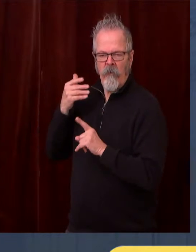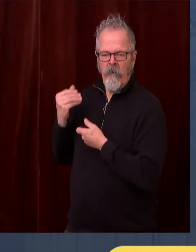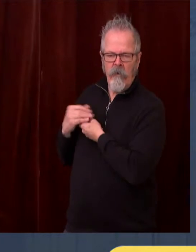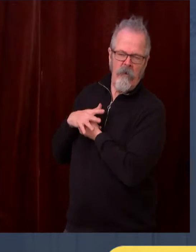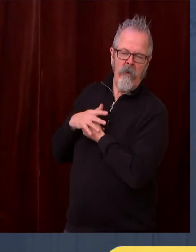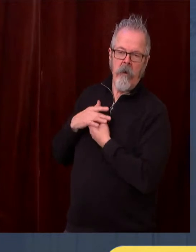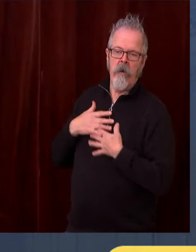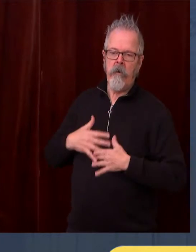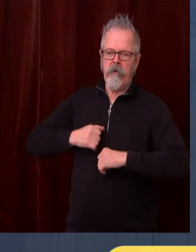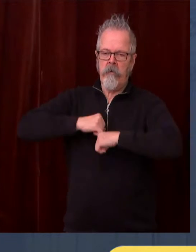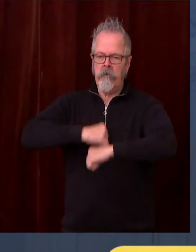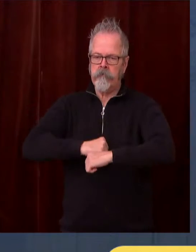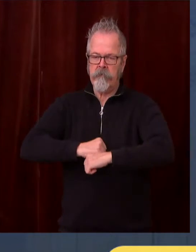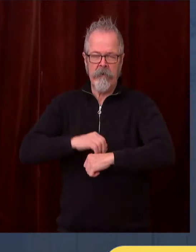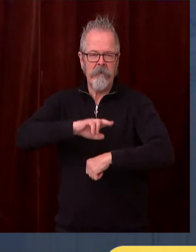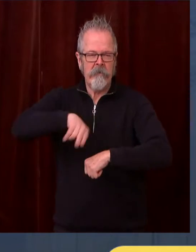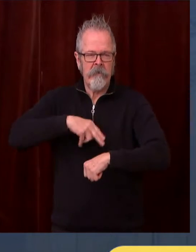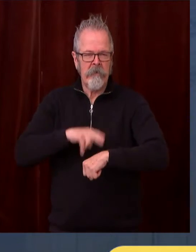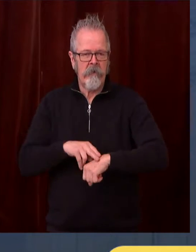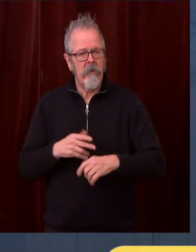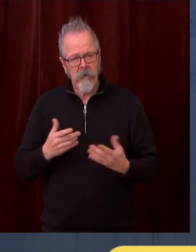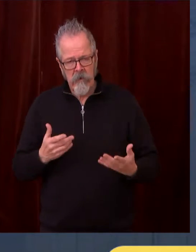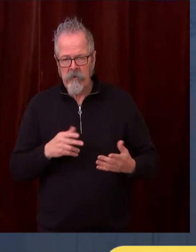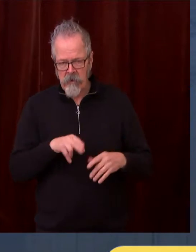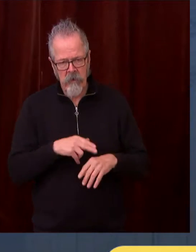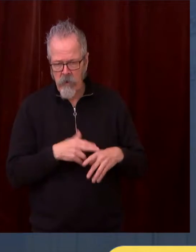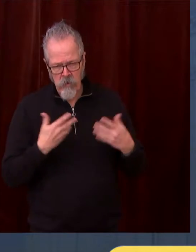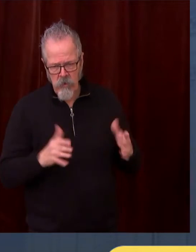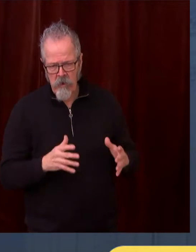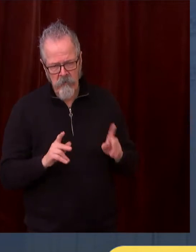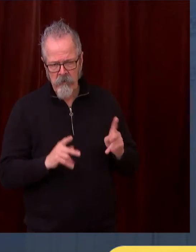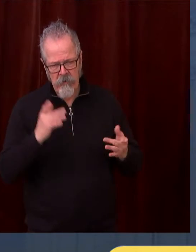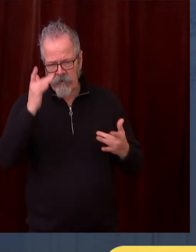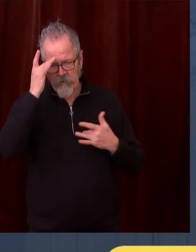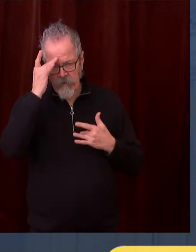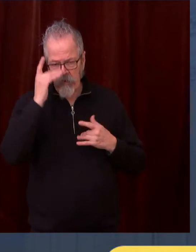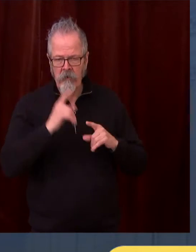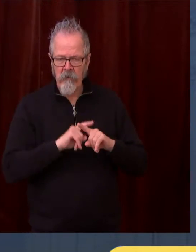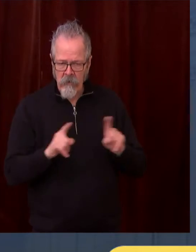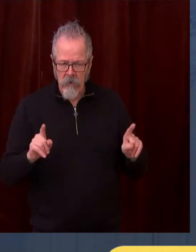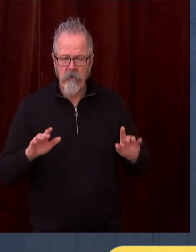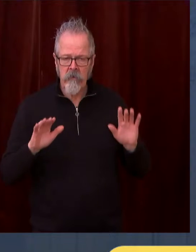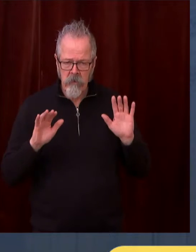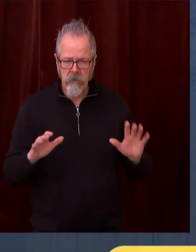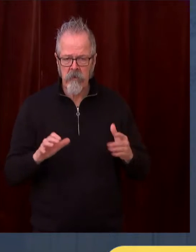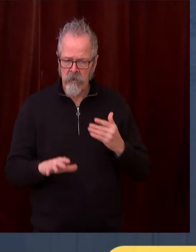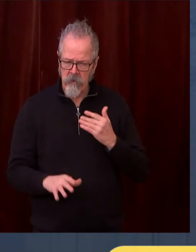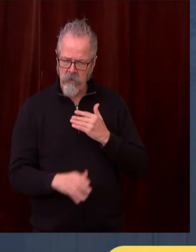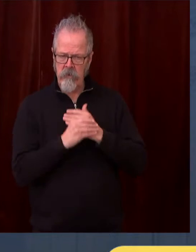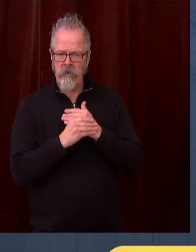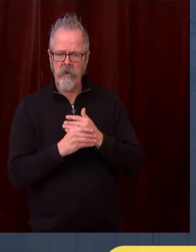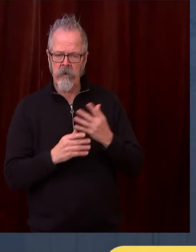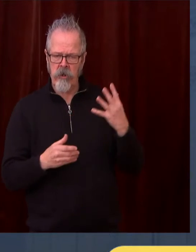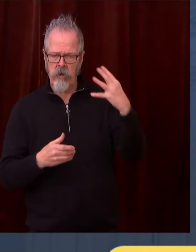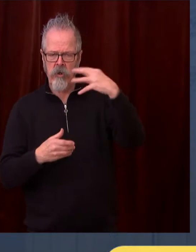humanly possible. And I just hope everyone can add to that great national effort.